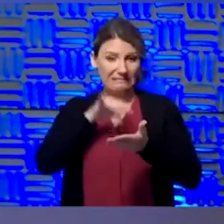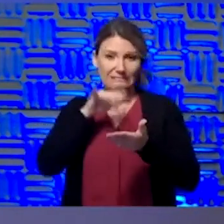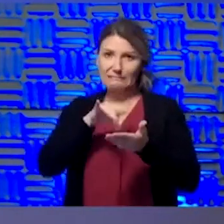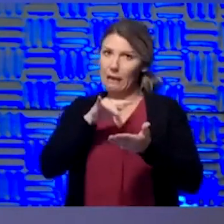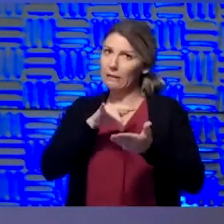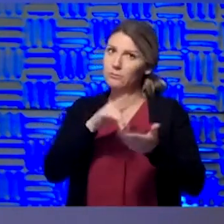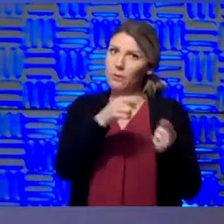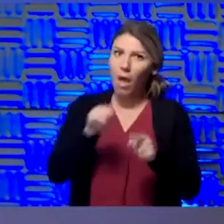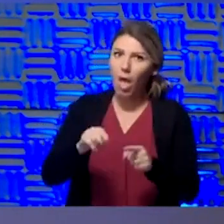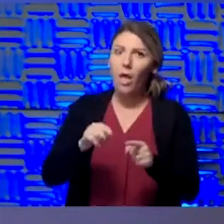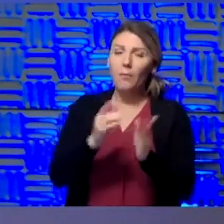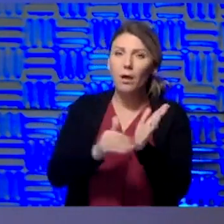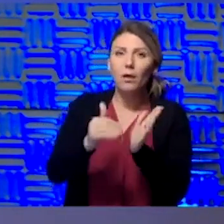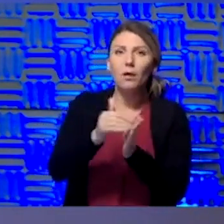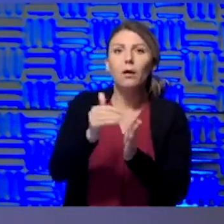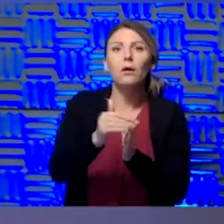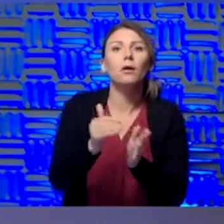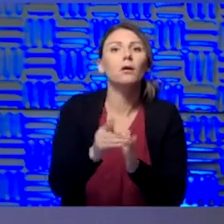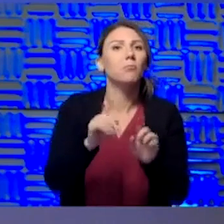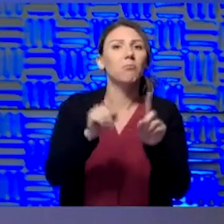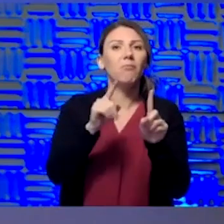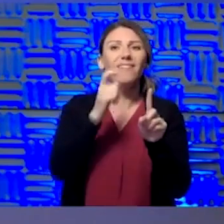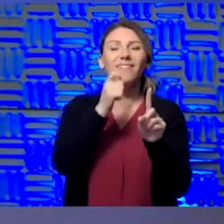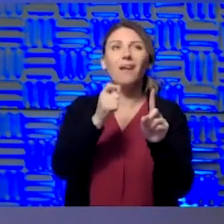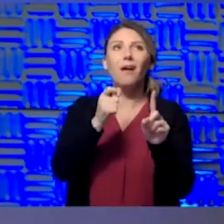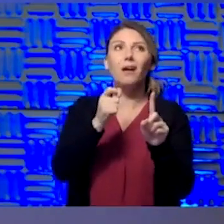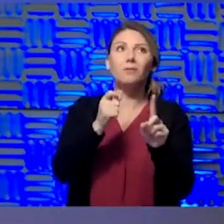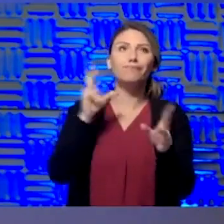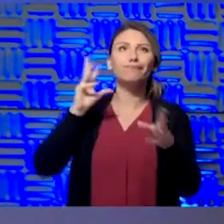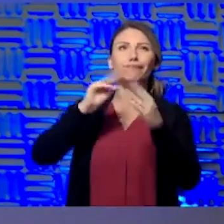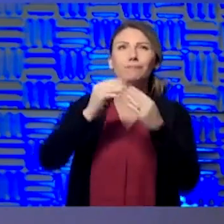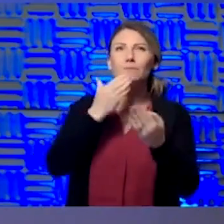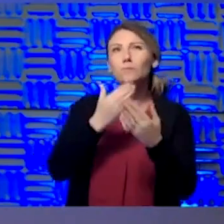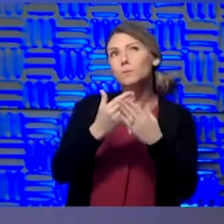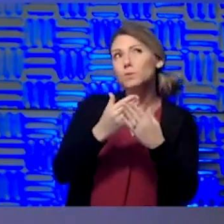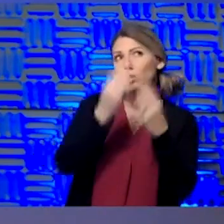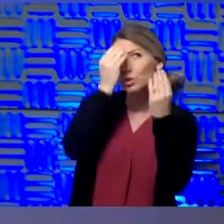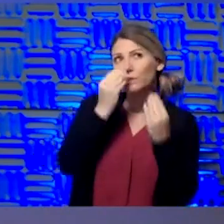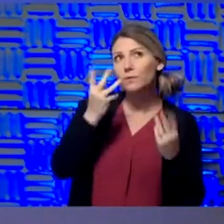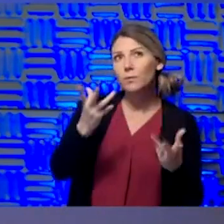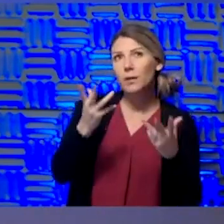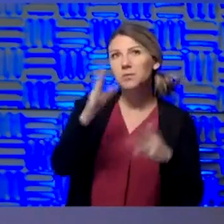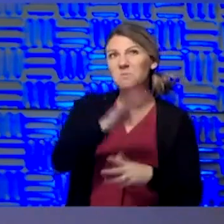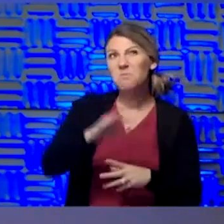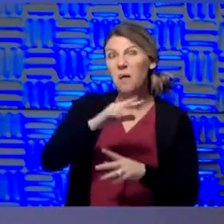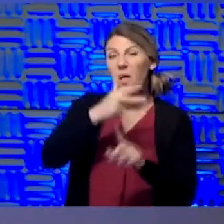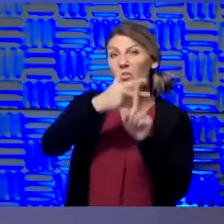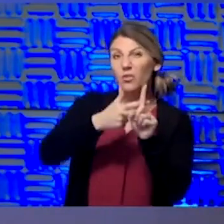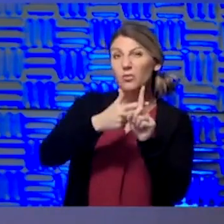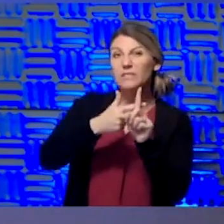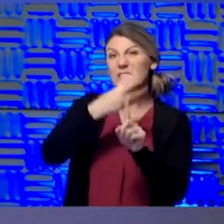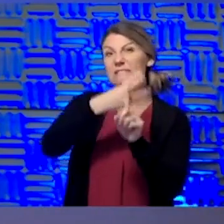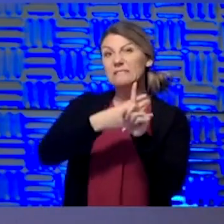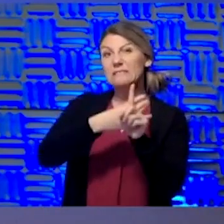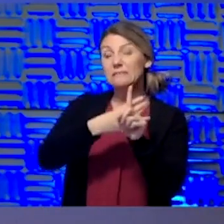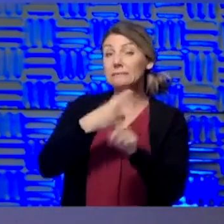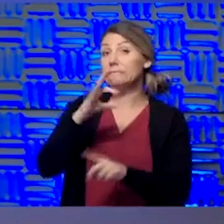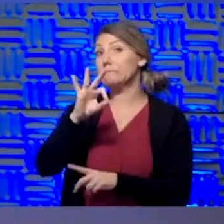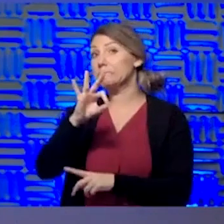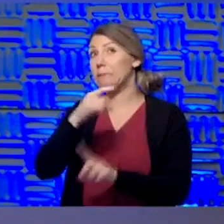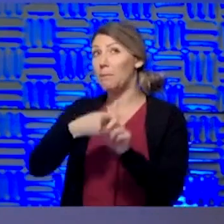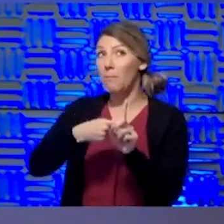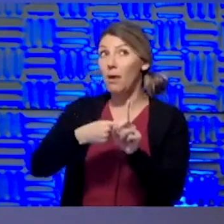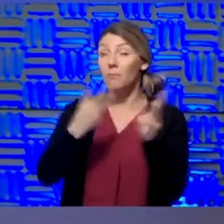in those now that we've seen it. But we probably won't have a lot of good information for that, probably for 3, 6, 9 months, even a year, because we then have to look